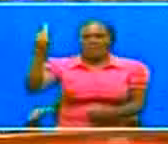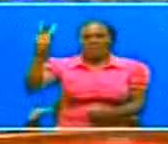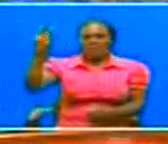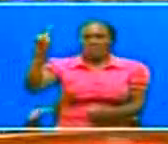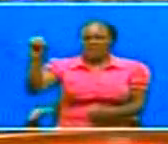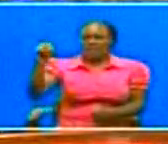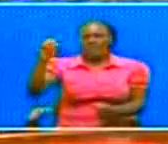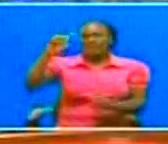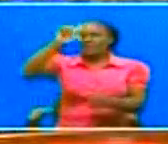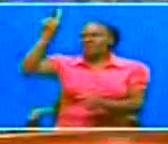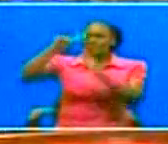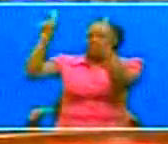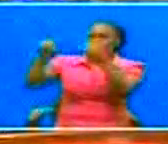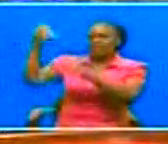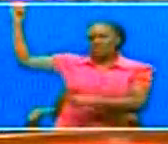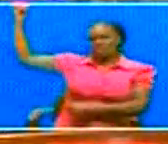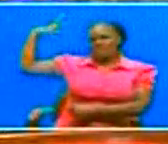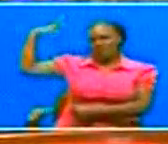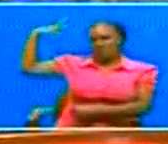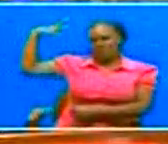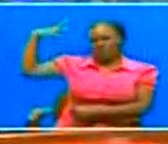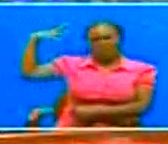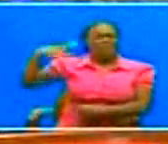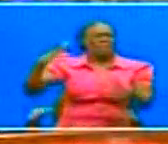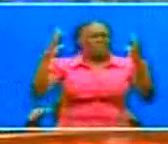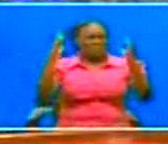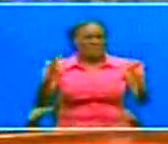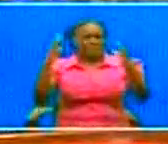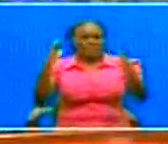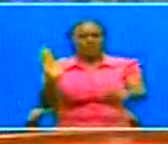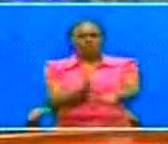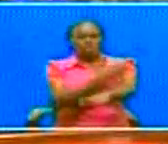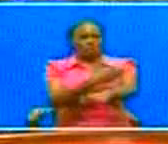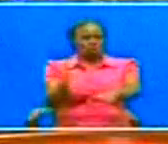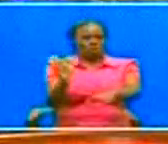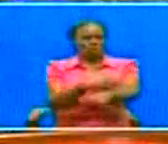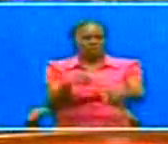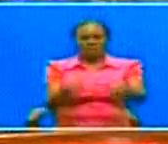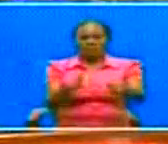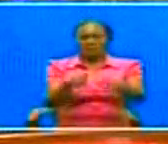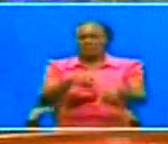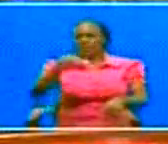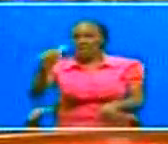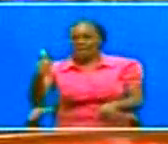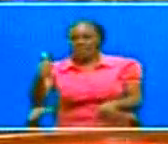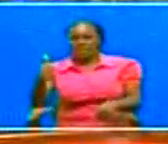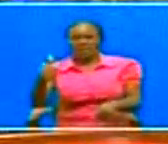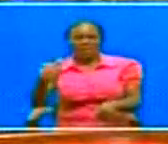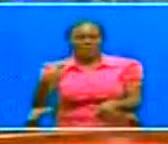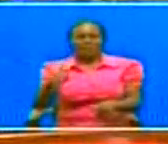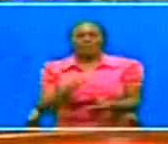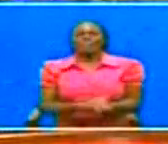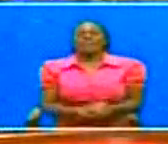Remember Sunshine back in 09? Huge, huge hit. It won an MTV award back then. Huge